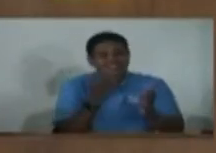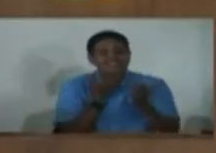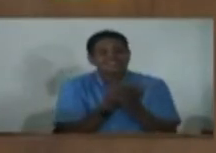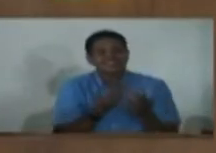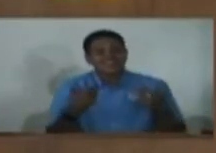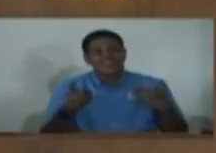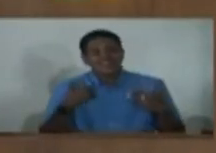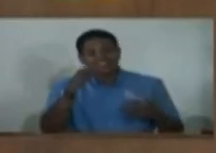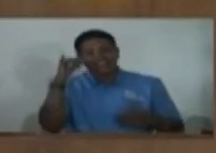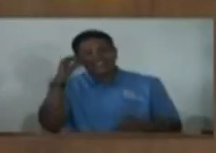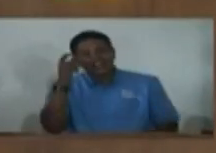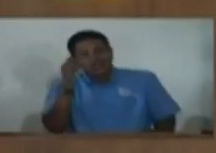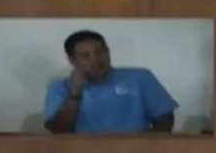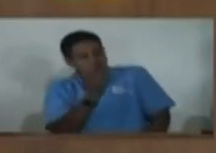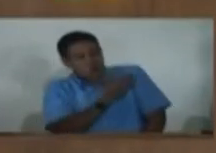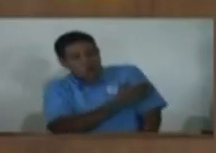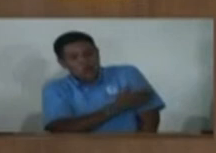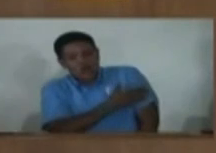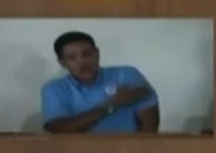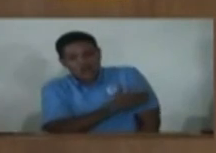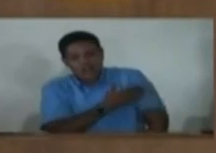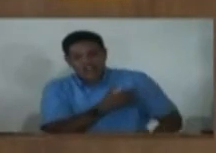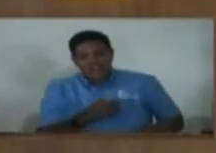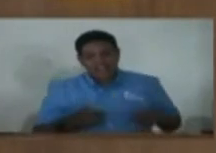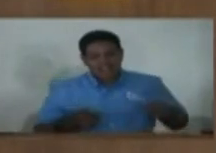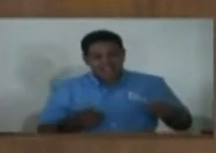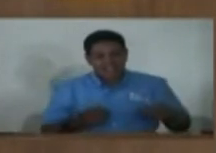a little sore there, but